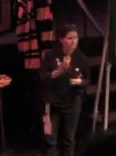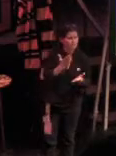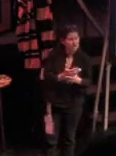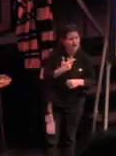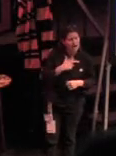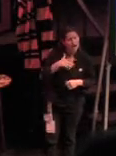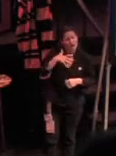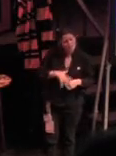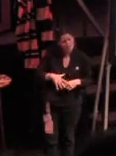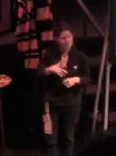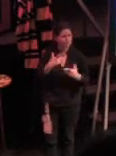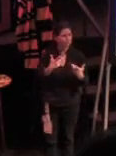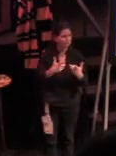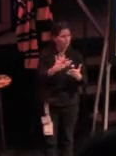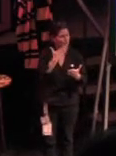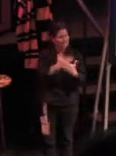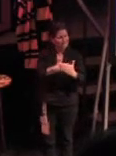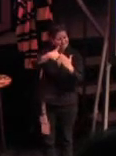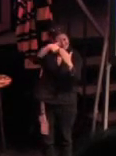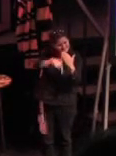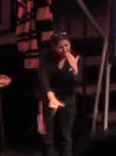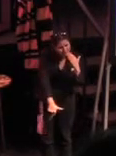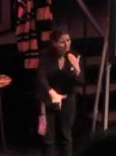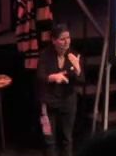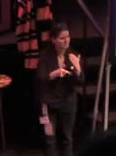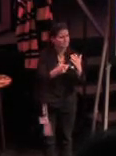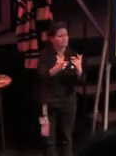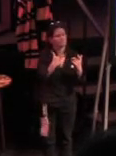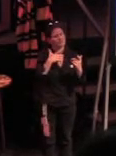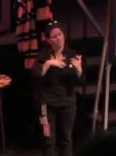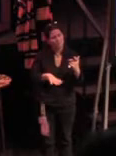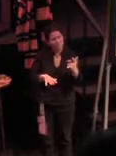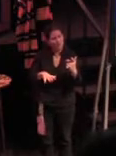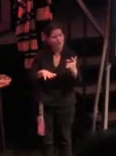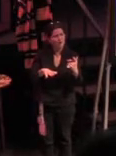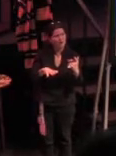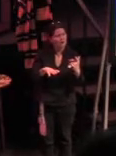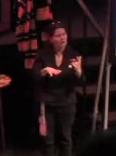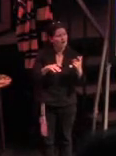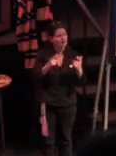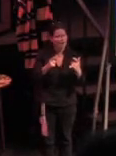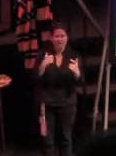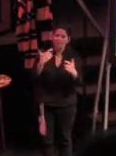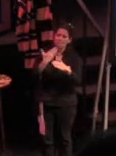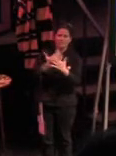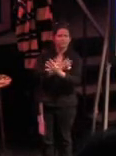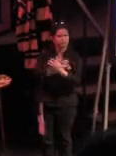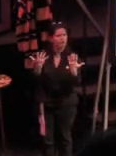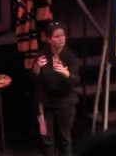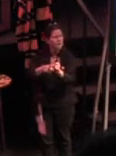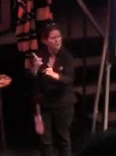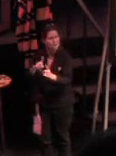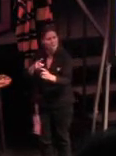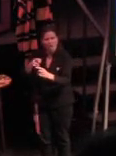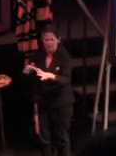So my model isn't about breadth of reach. I don't need to work with 300 young people a year. I work with 12. I tool them up. I give them everything that